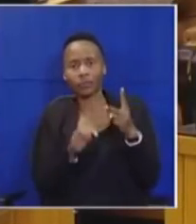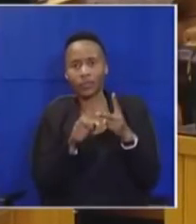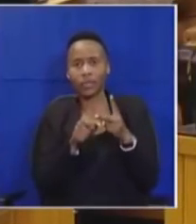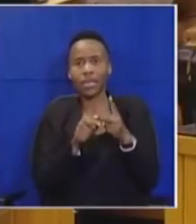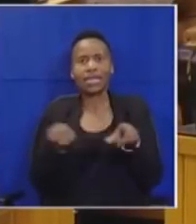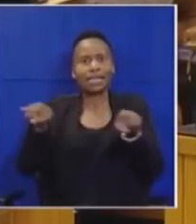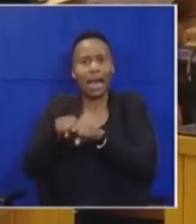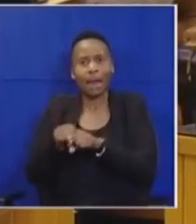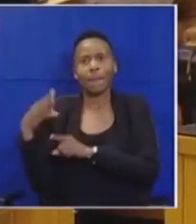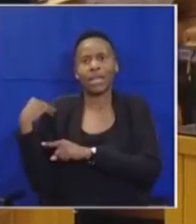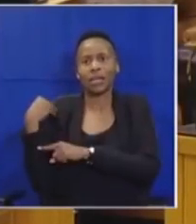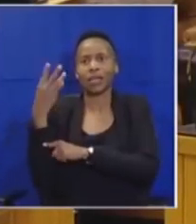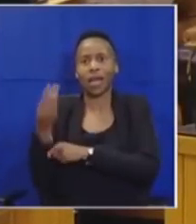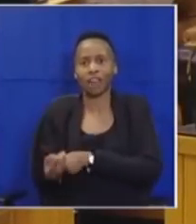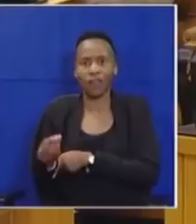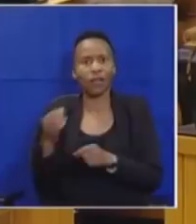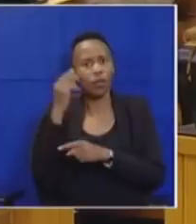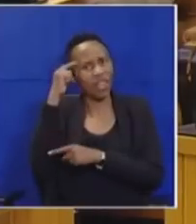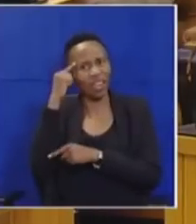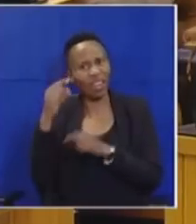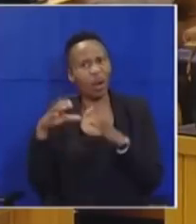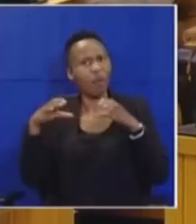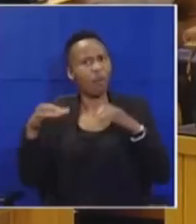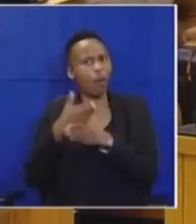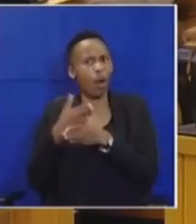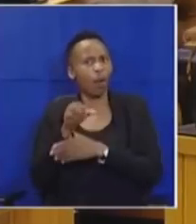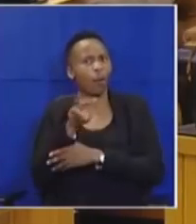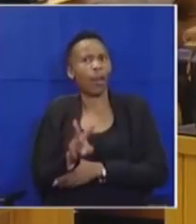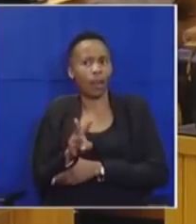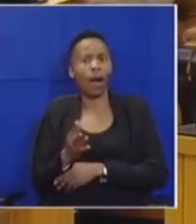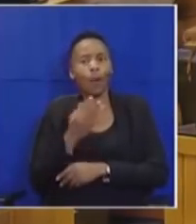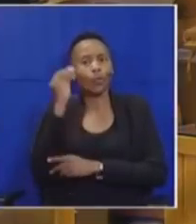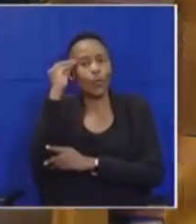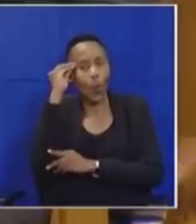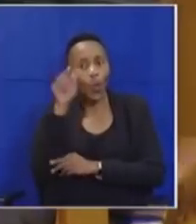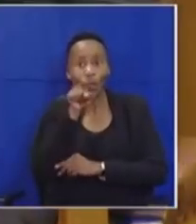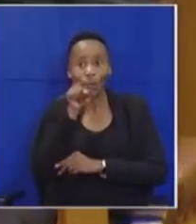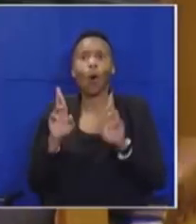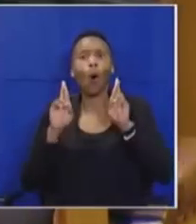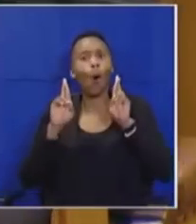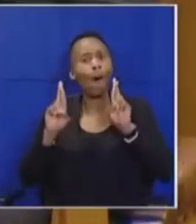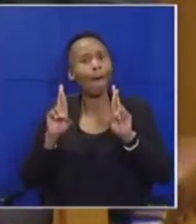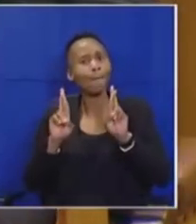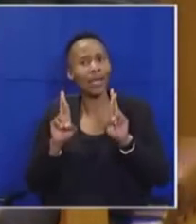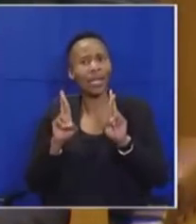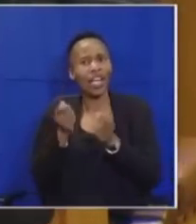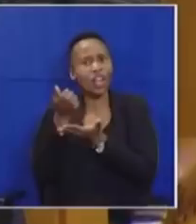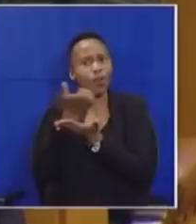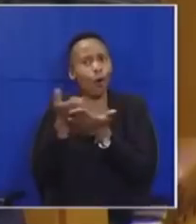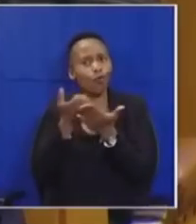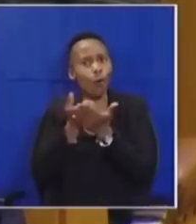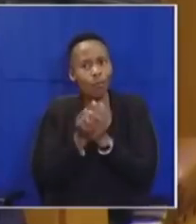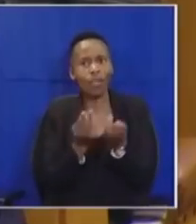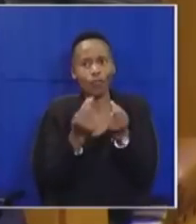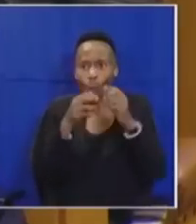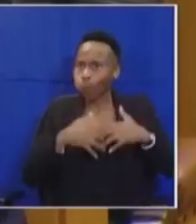ministers and increased unemployment. I want to know, are you hoping to kickstart the economy and